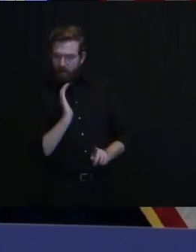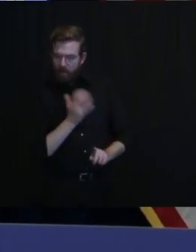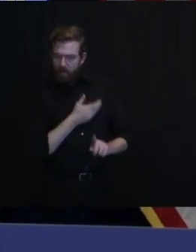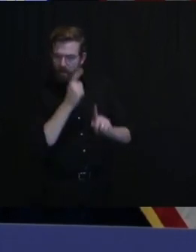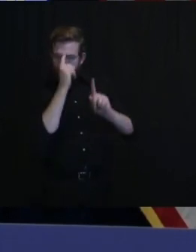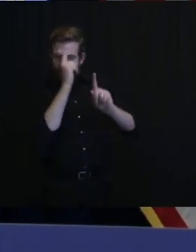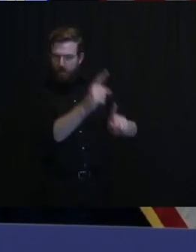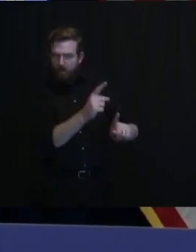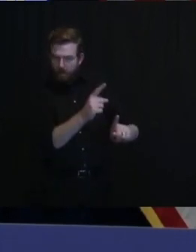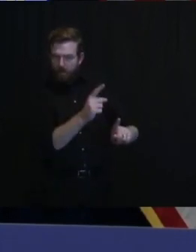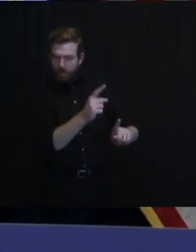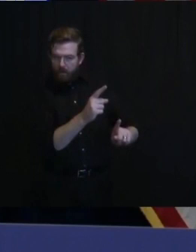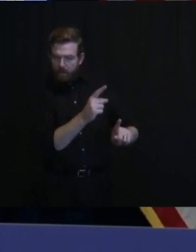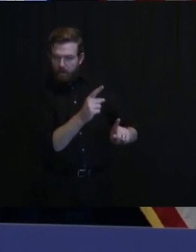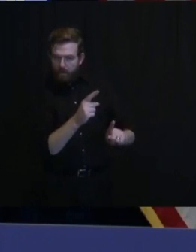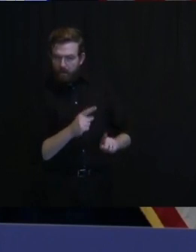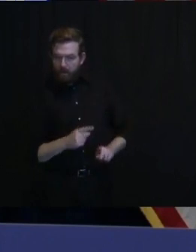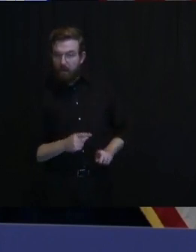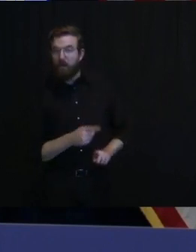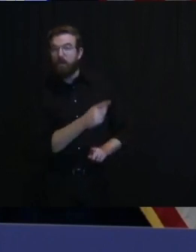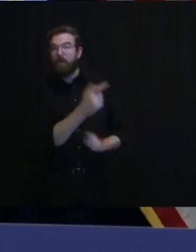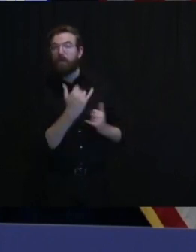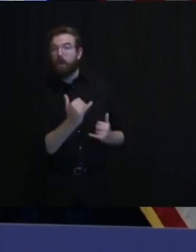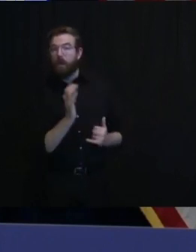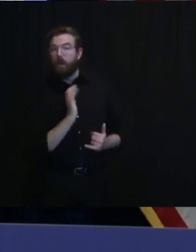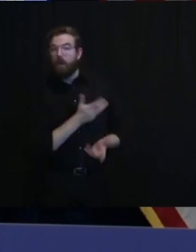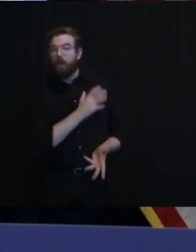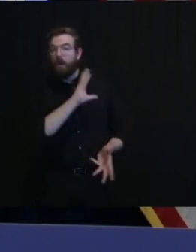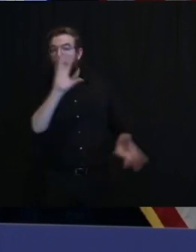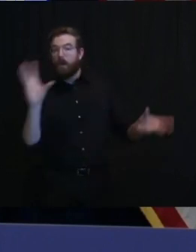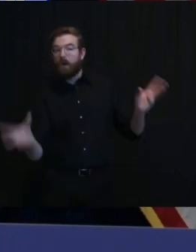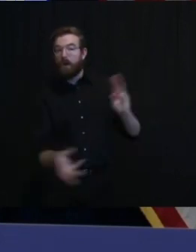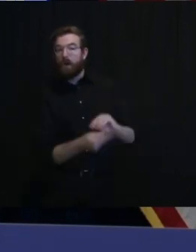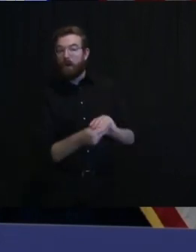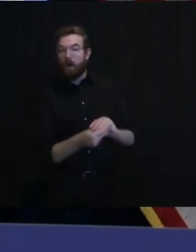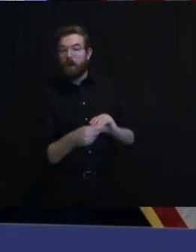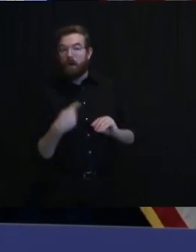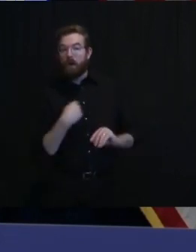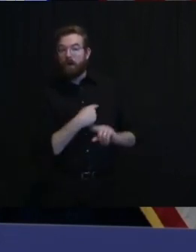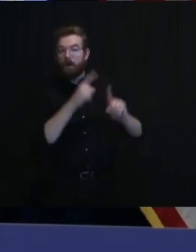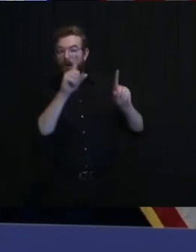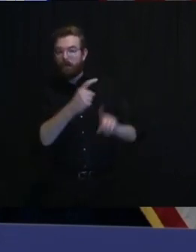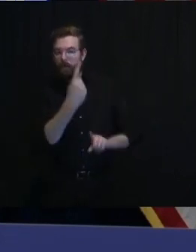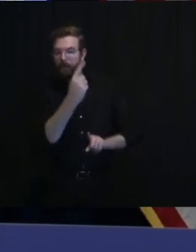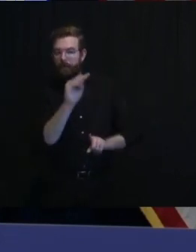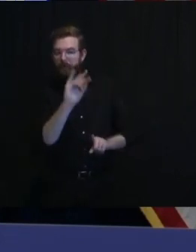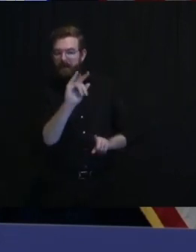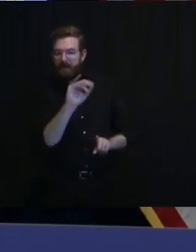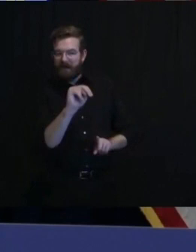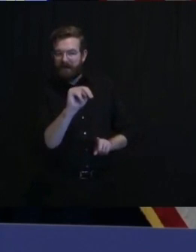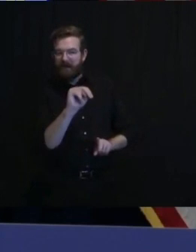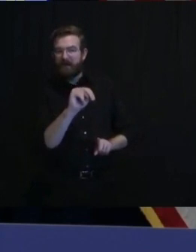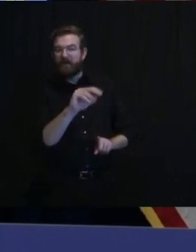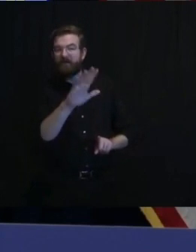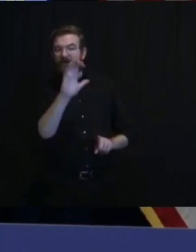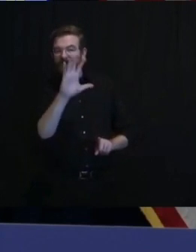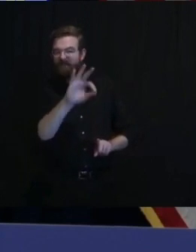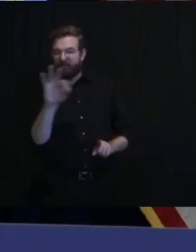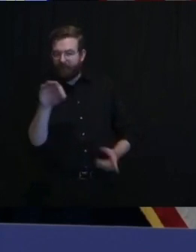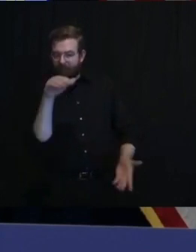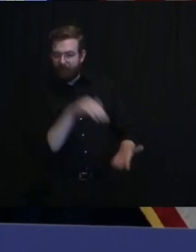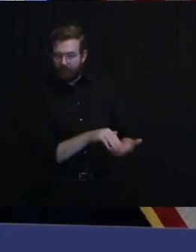1,599,000 individuals have been tested in New Jersey, both symptomatic and asymptomatic.